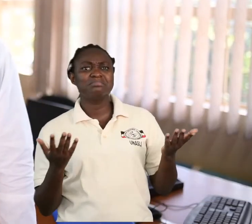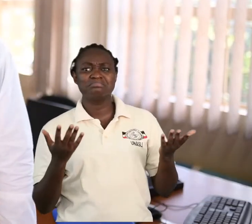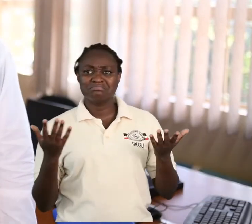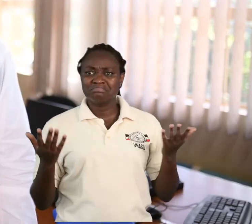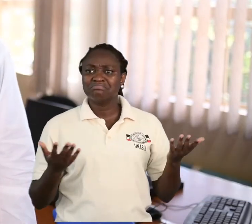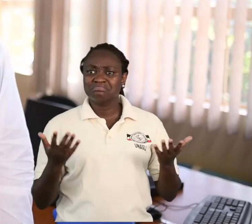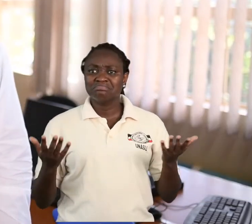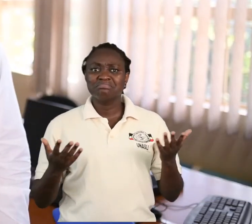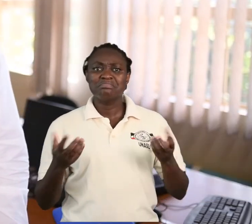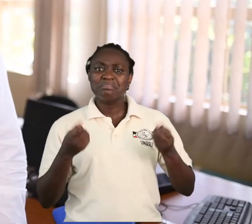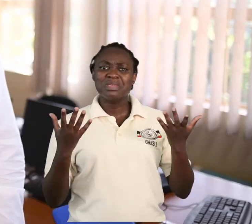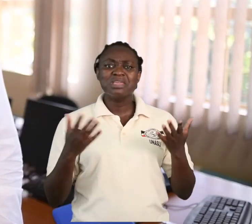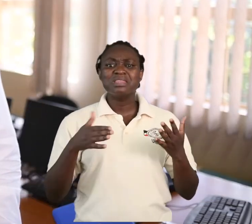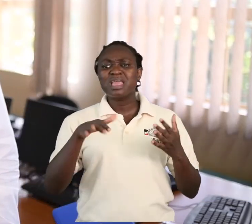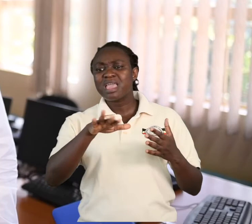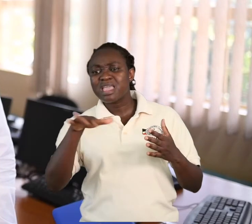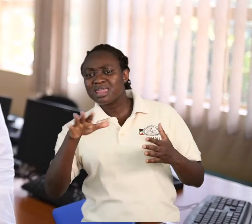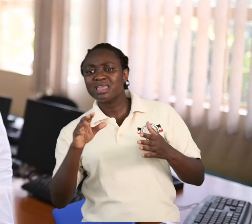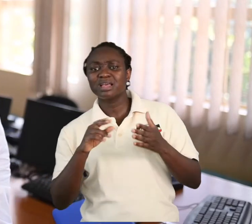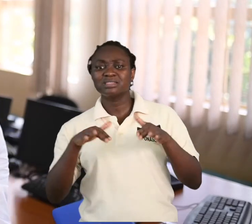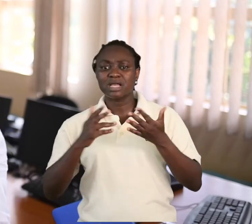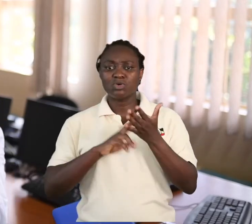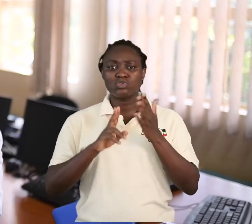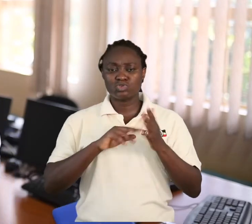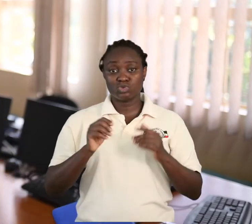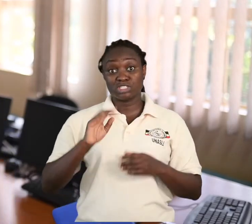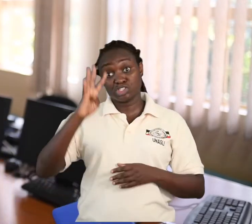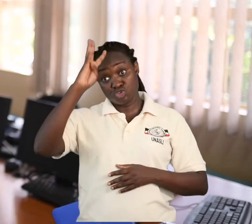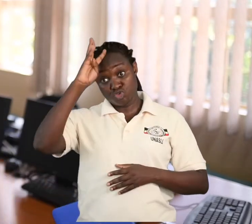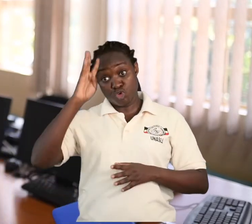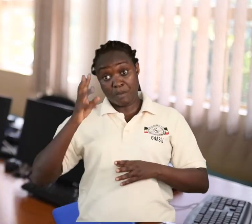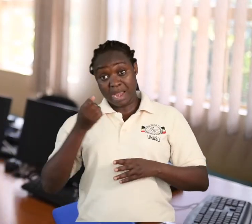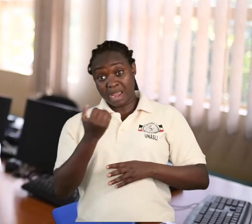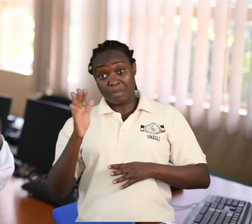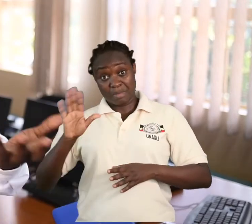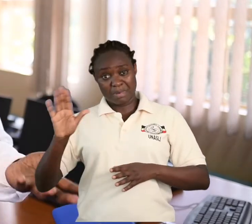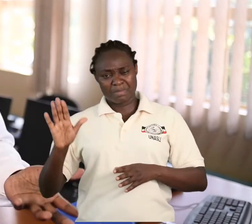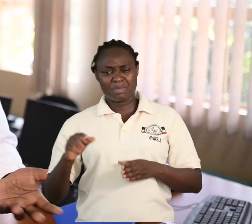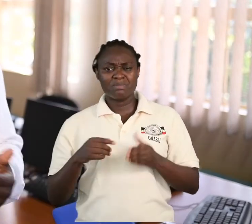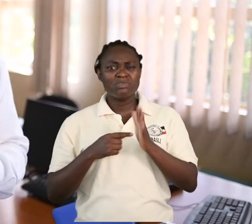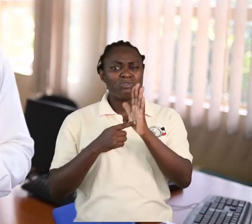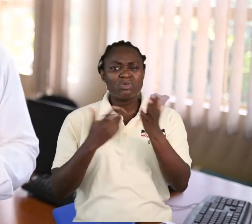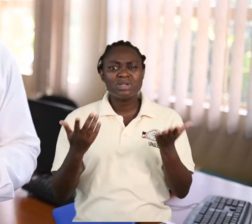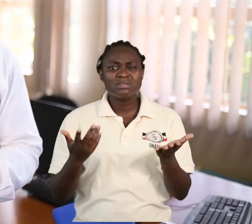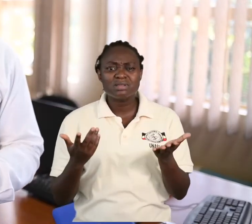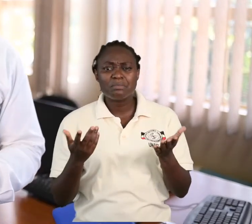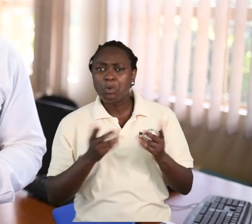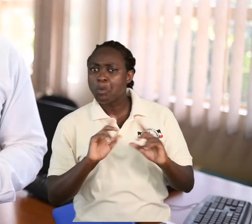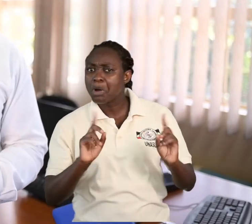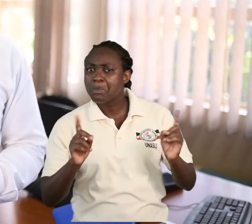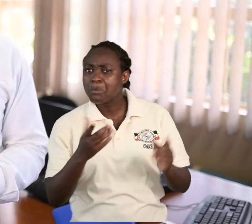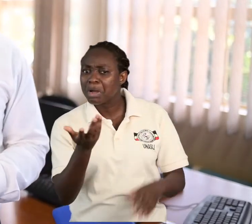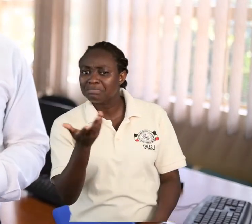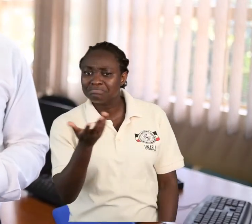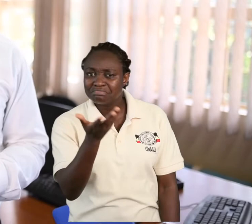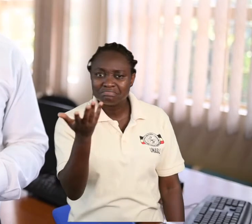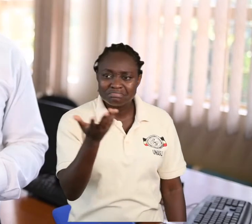the Roman numerals can be used. Like, on which items have you ever seen Roman numerals?